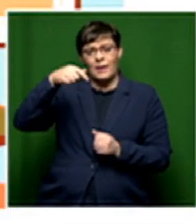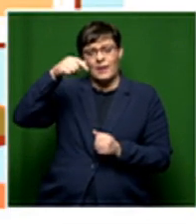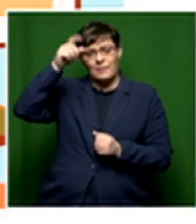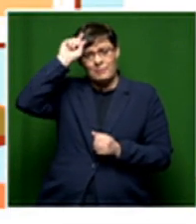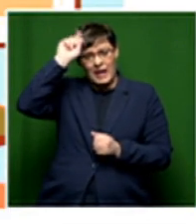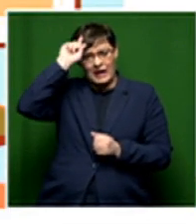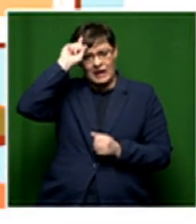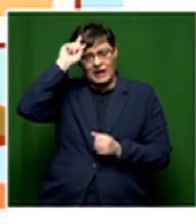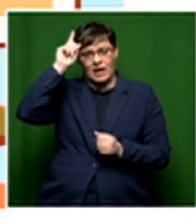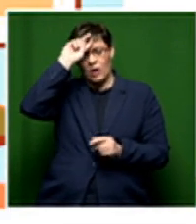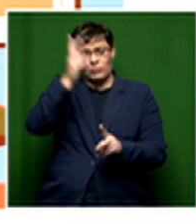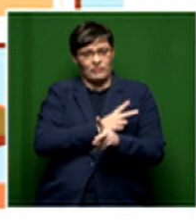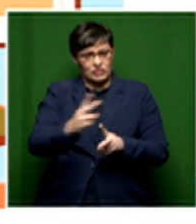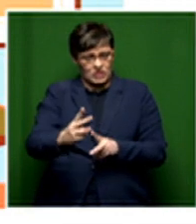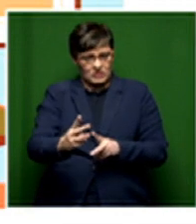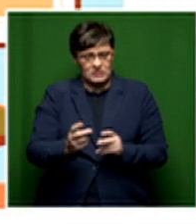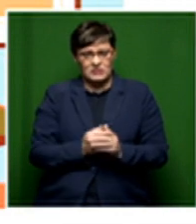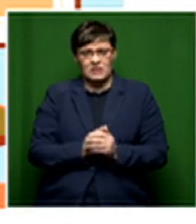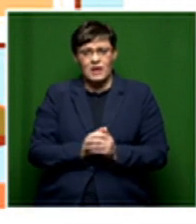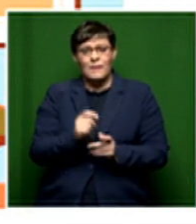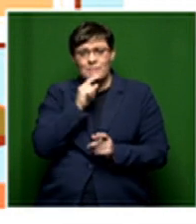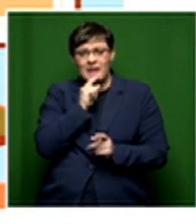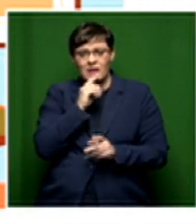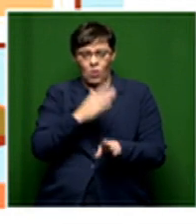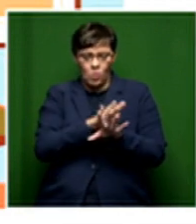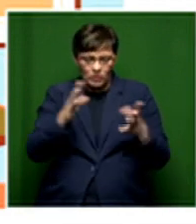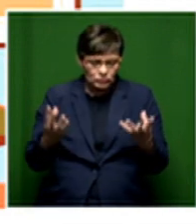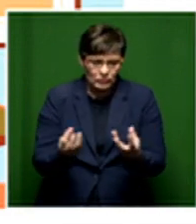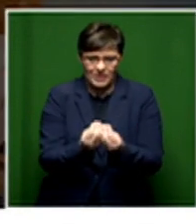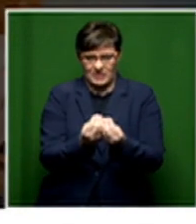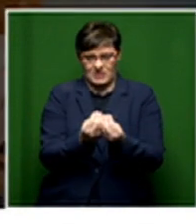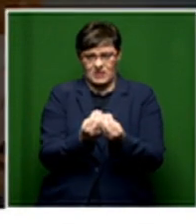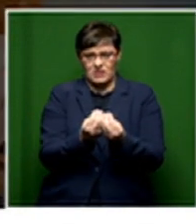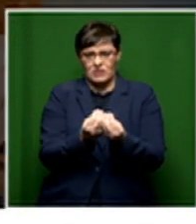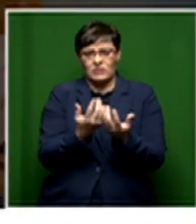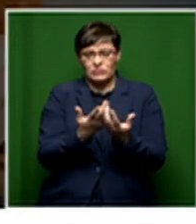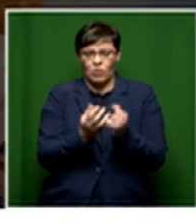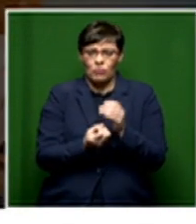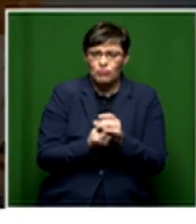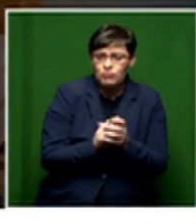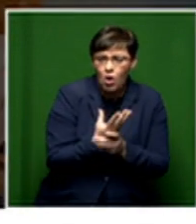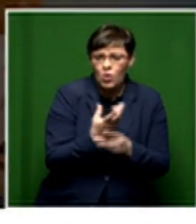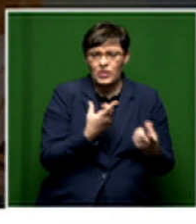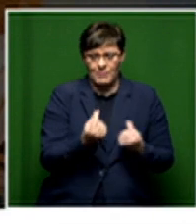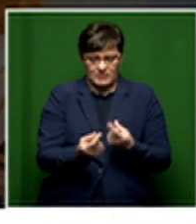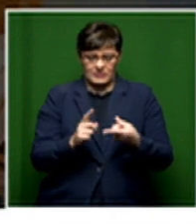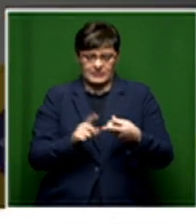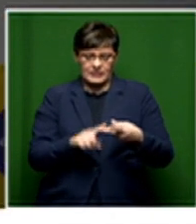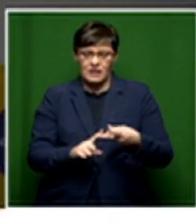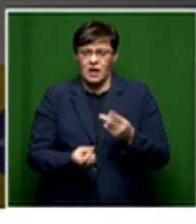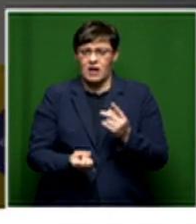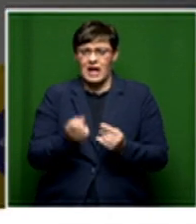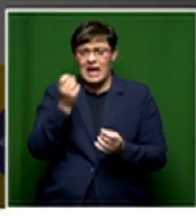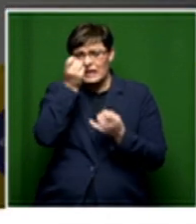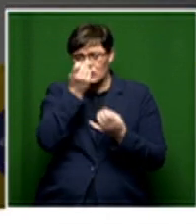Professionals. And it's really about, bringing this collaboration together to incite growth, important discussion, to close the